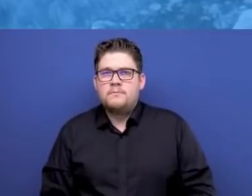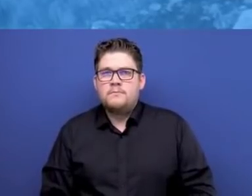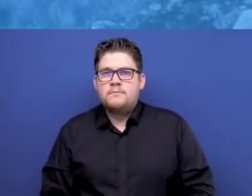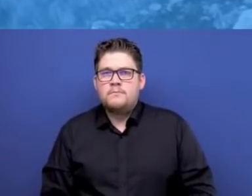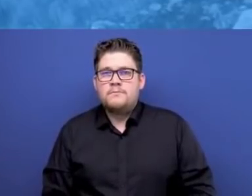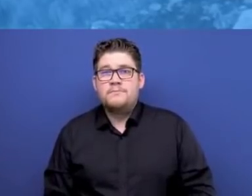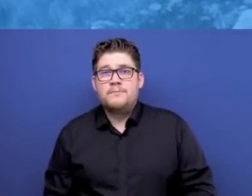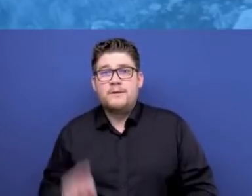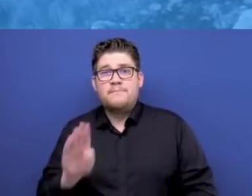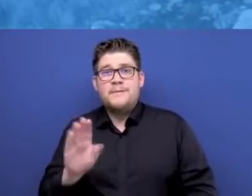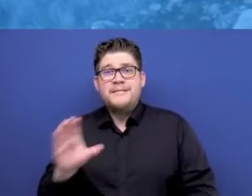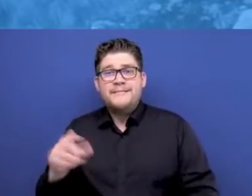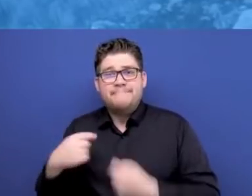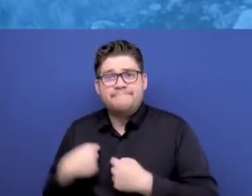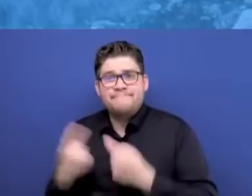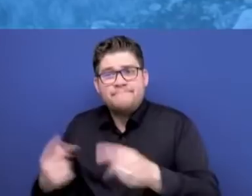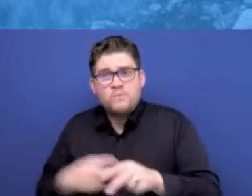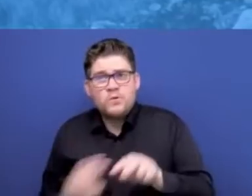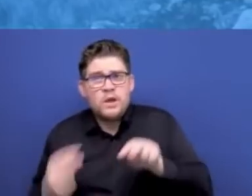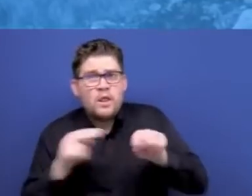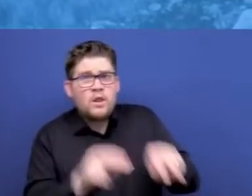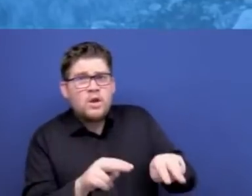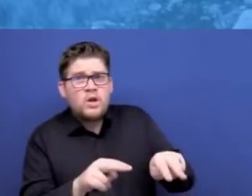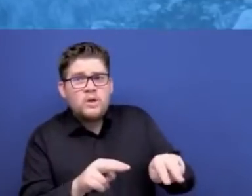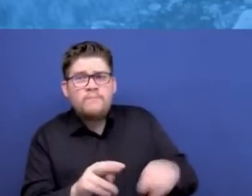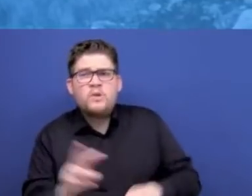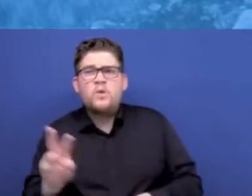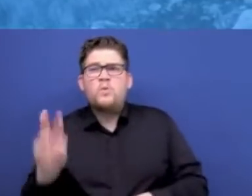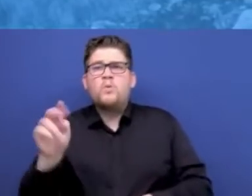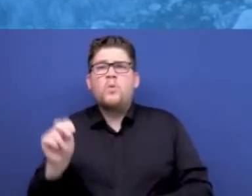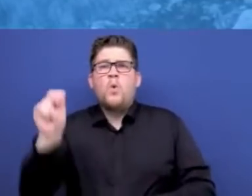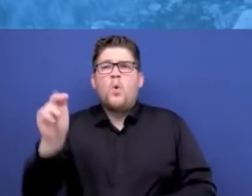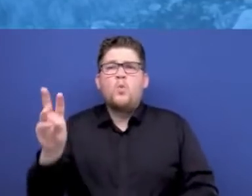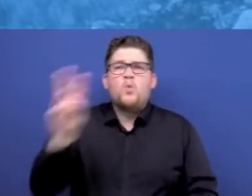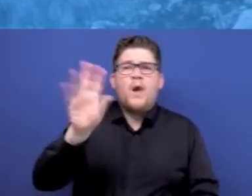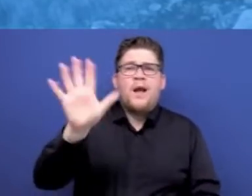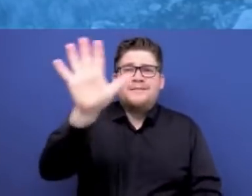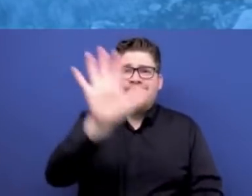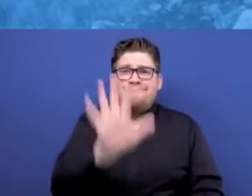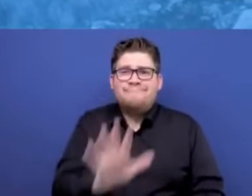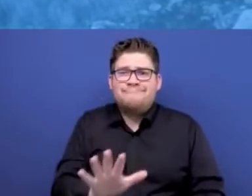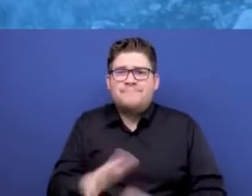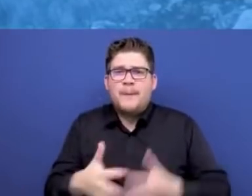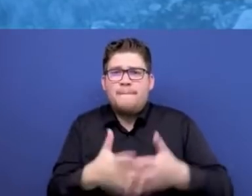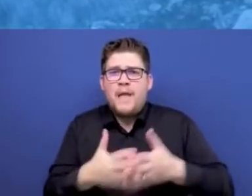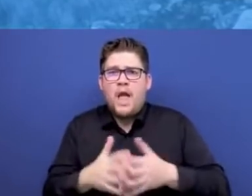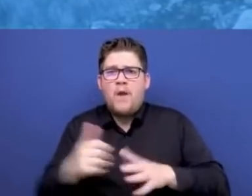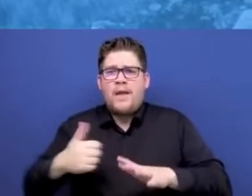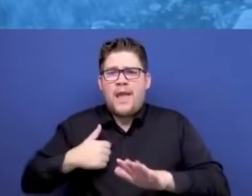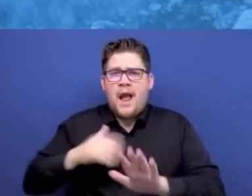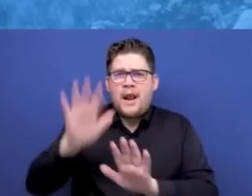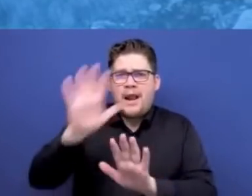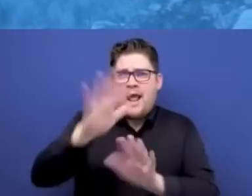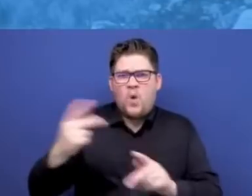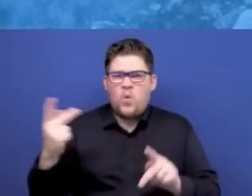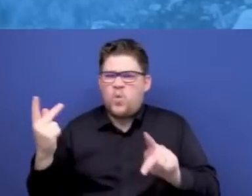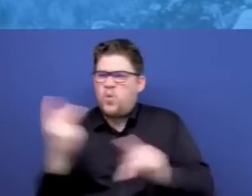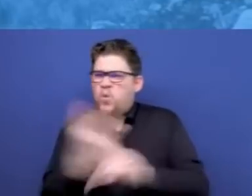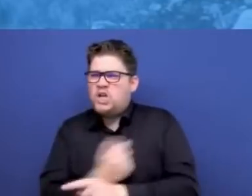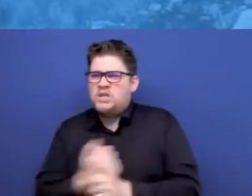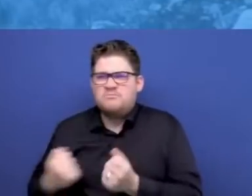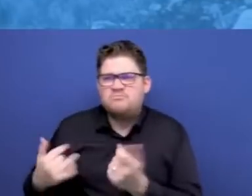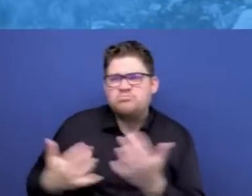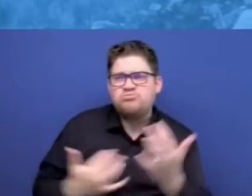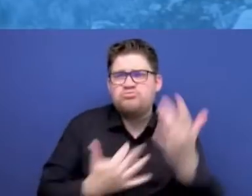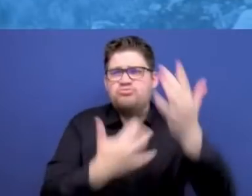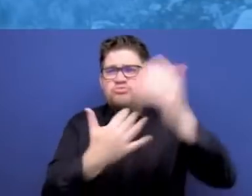North America, where we've seen these more extreme fire seasons, longer fire seasons, and more intense fires, which is obviously